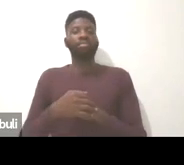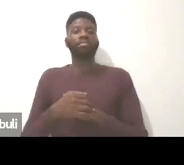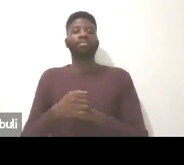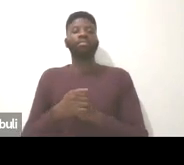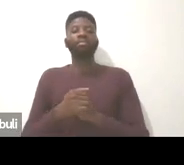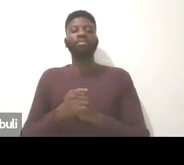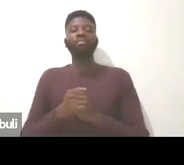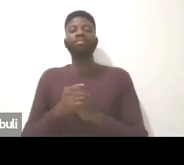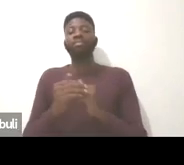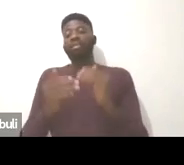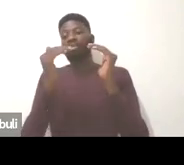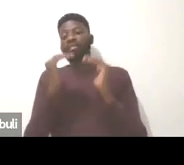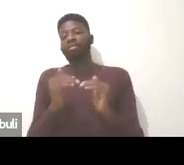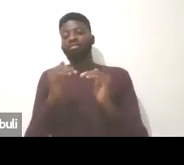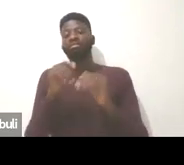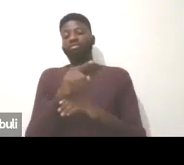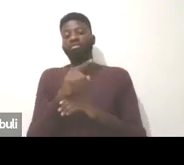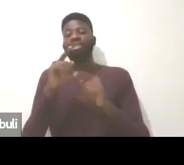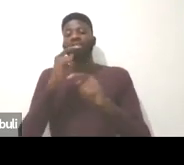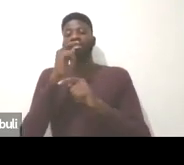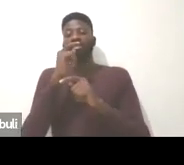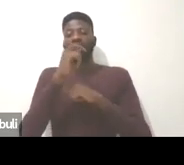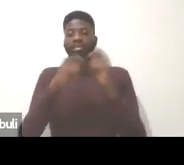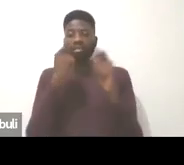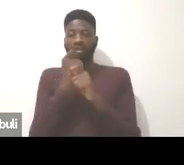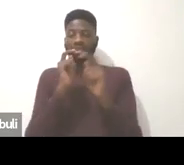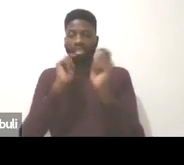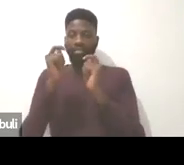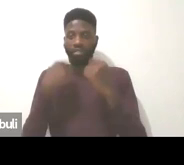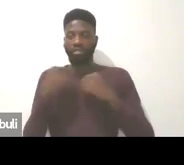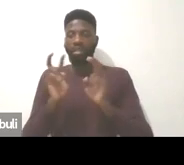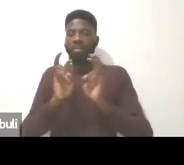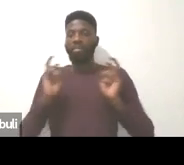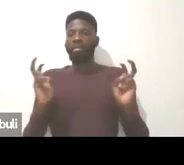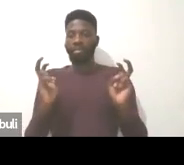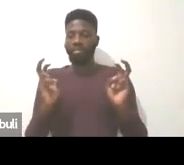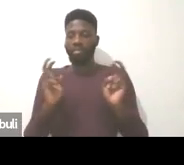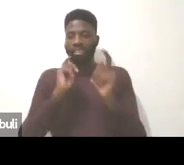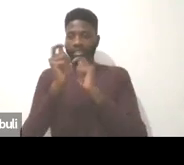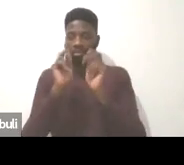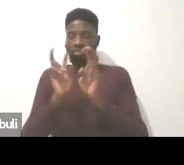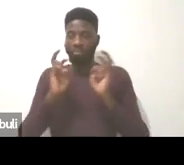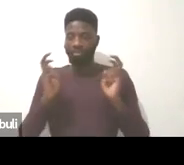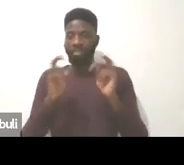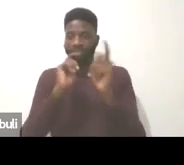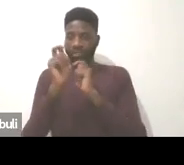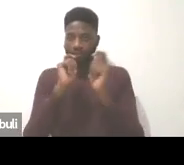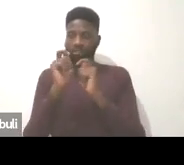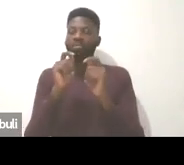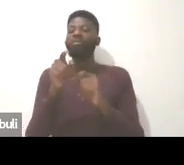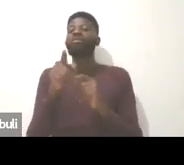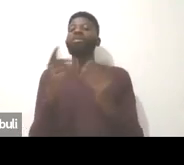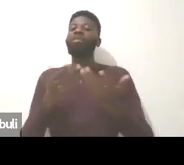The next set of interviews we have a panel interview. A panel interview is where you